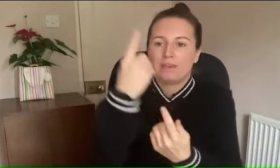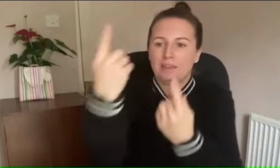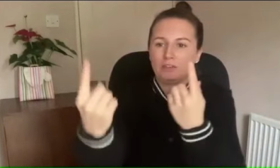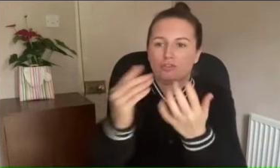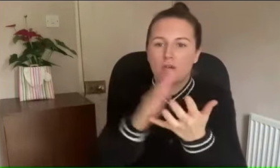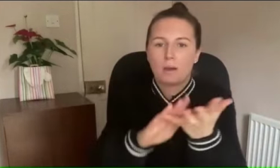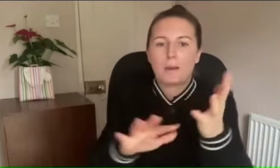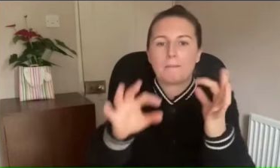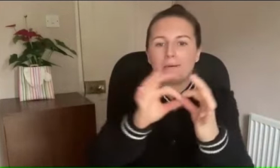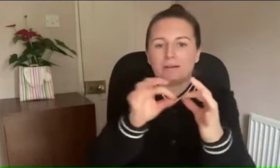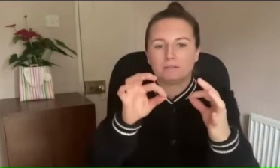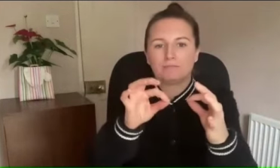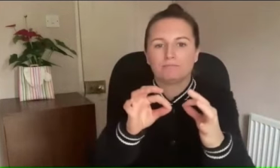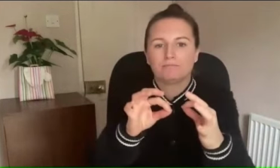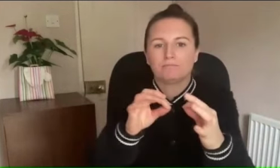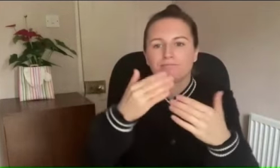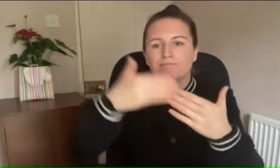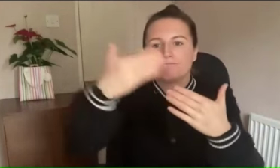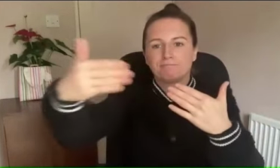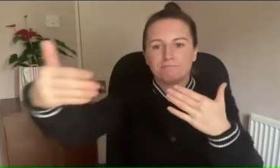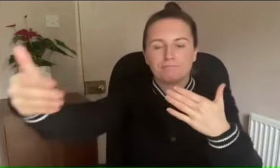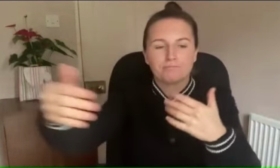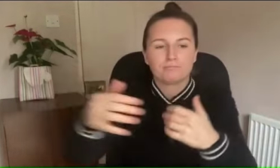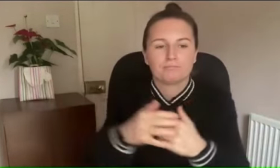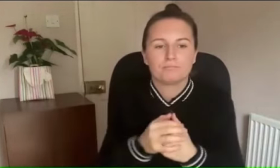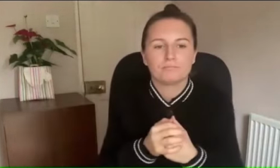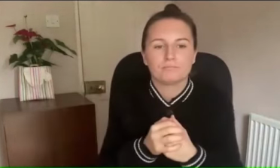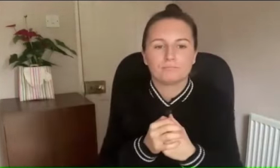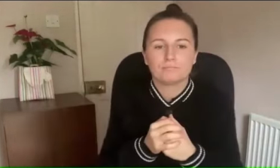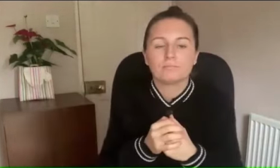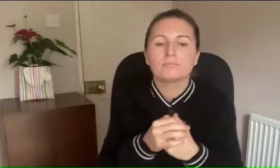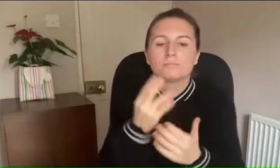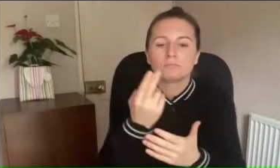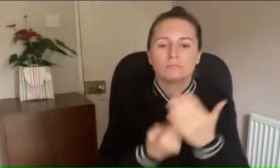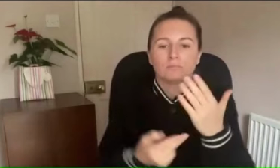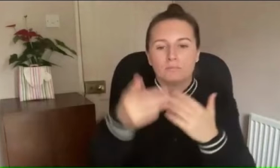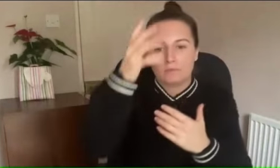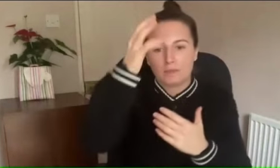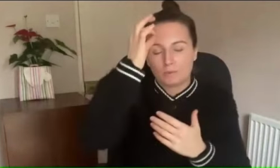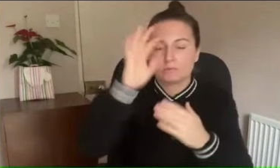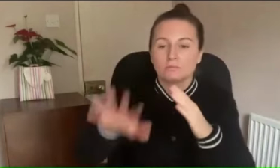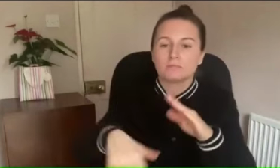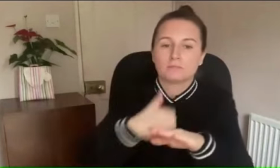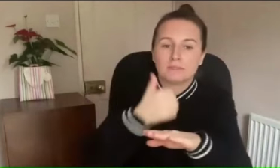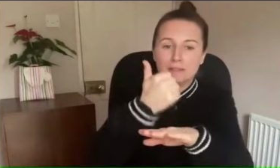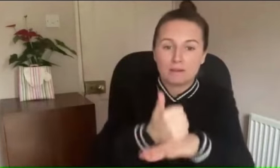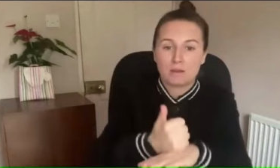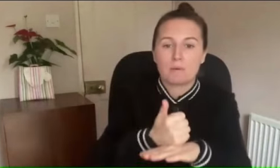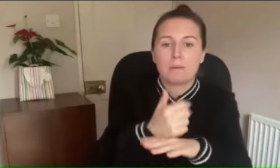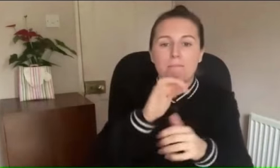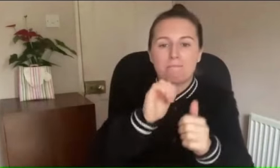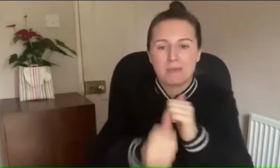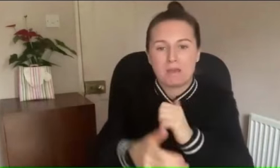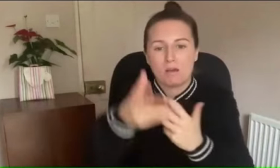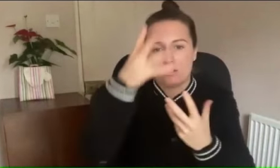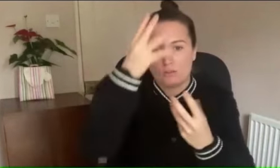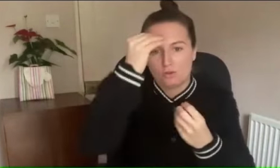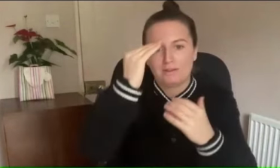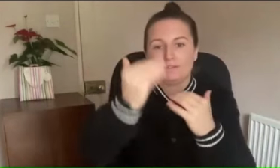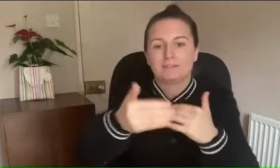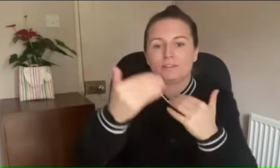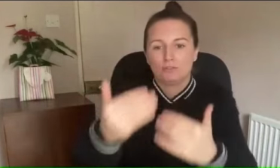Alongside your existing routes for peer learning, the Arts Council will facilitate some peer learning sessions in the summer term, including for hub